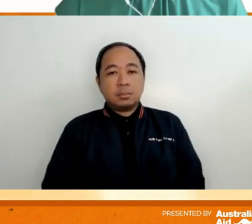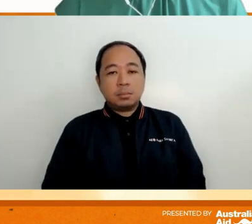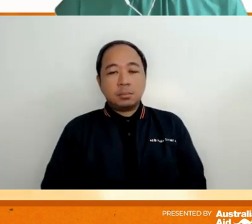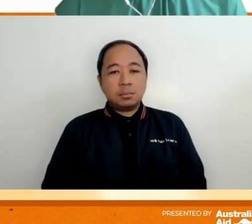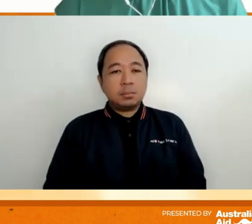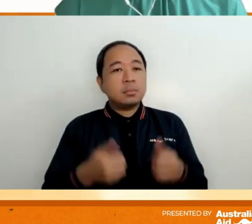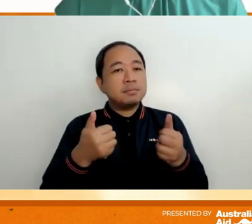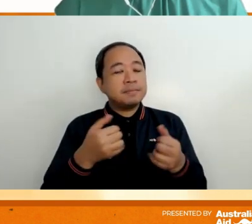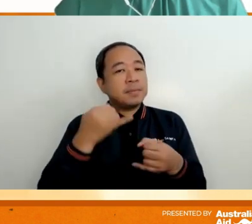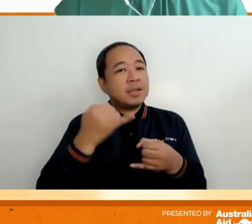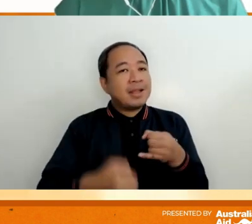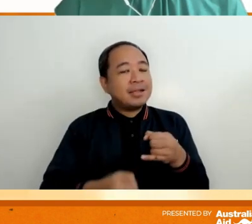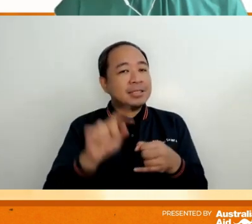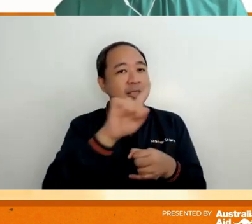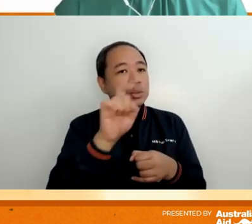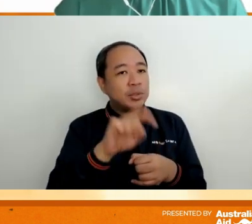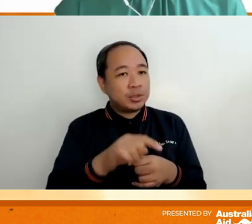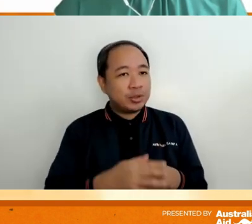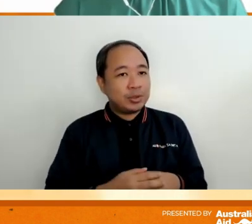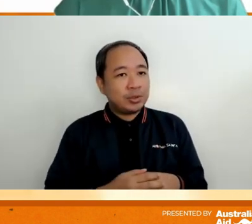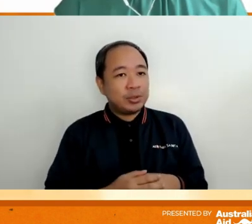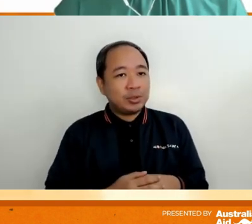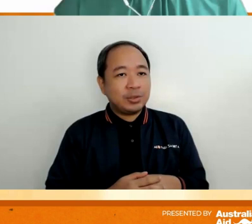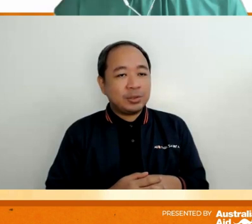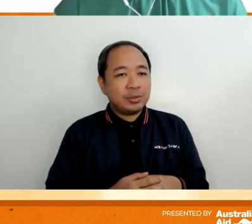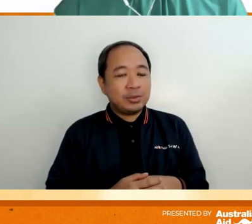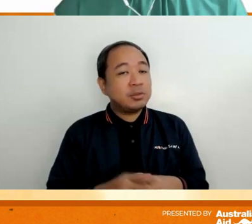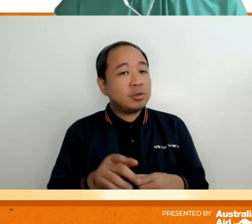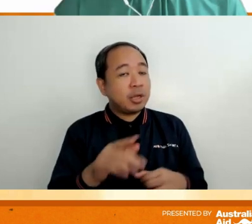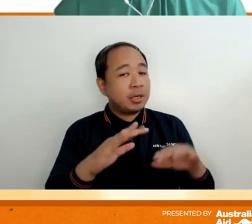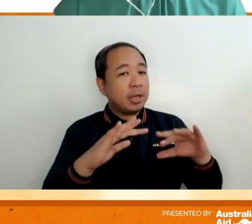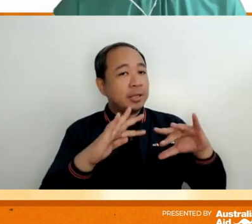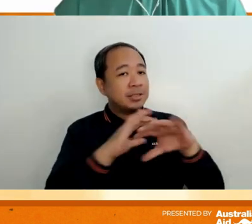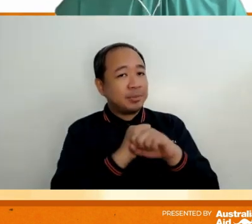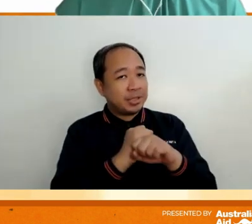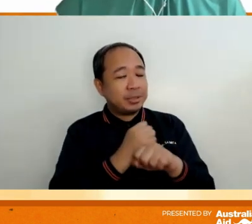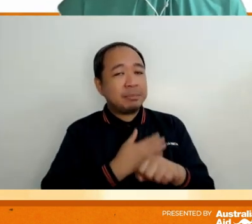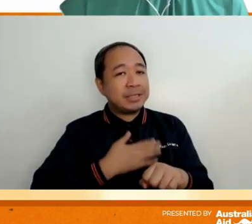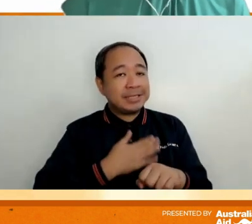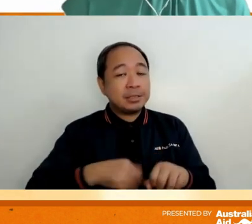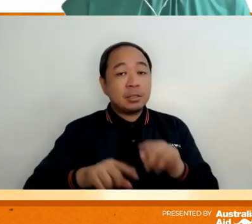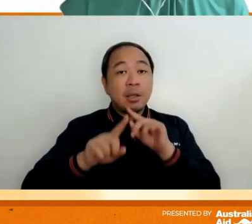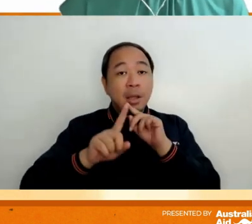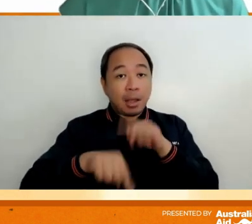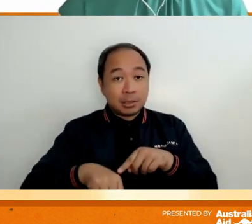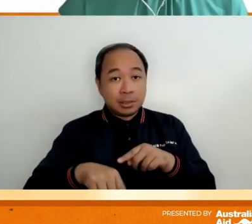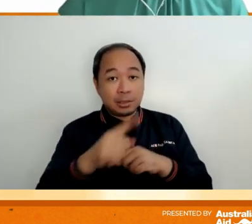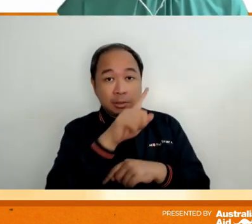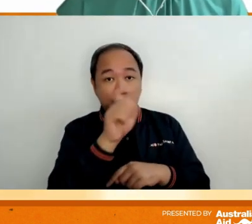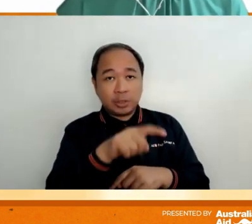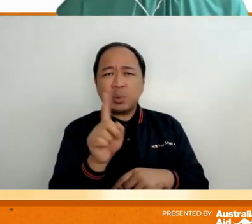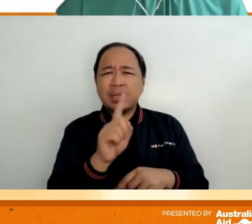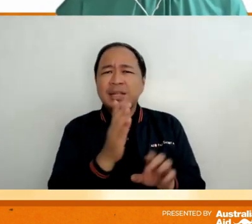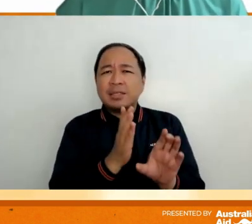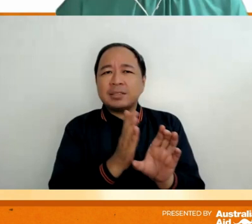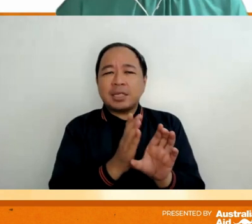question is for the one who owns the lecture. As a summary, please briefly answer the question, what is a